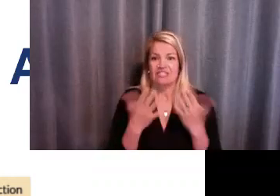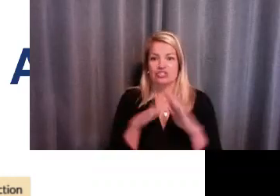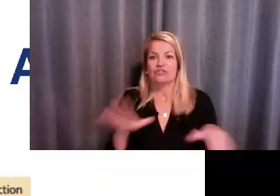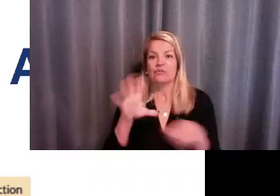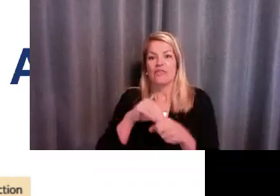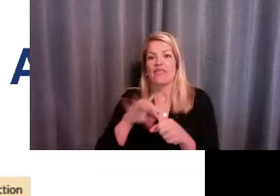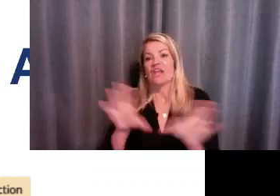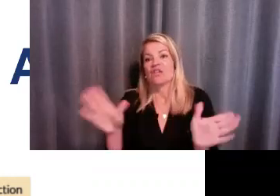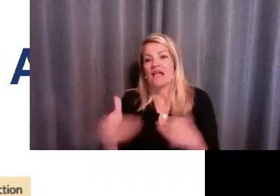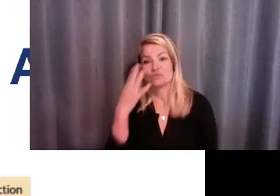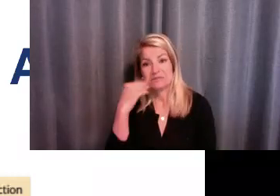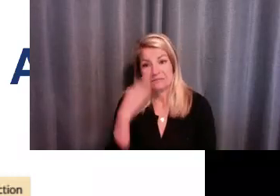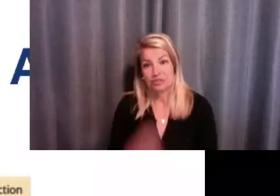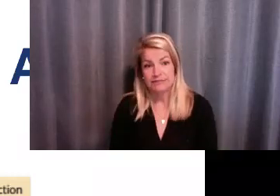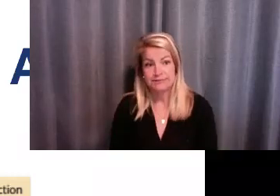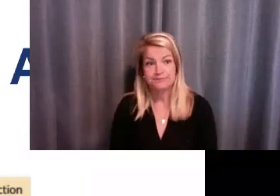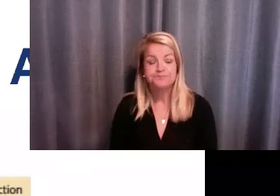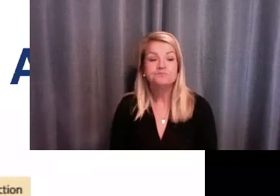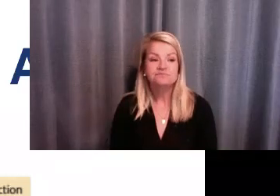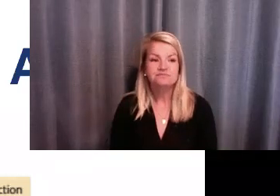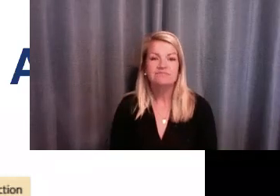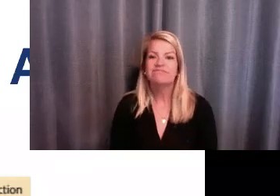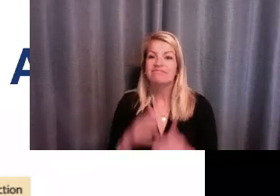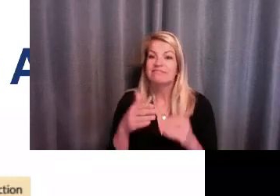experience. The next slide